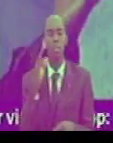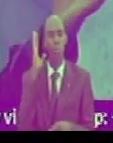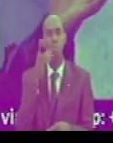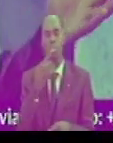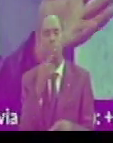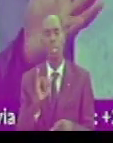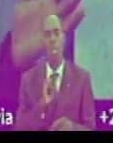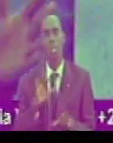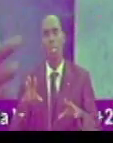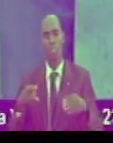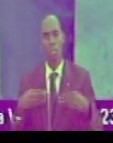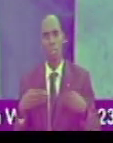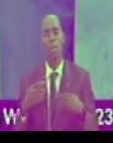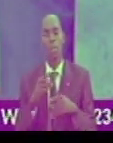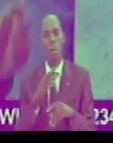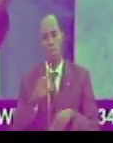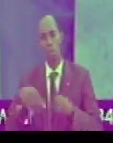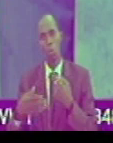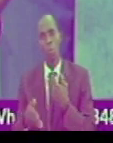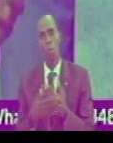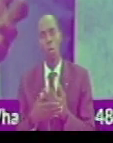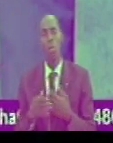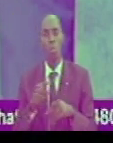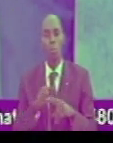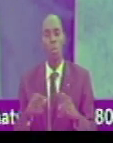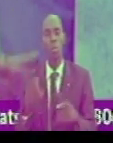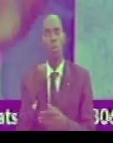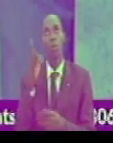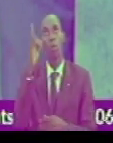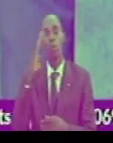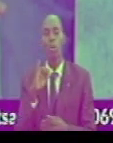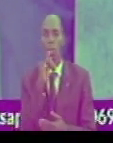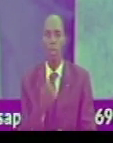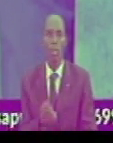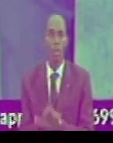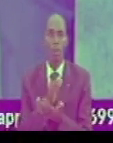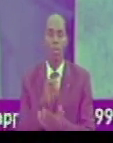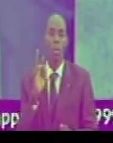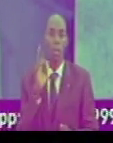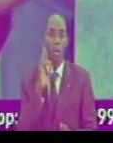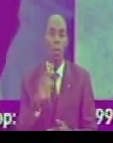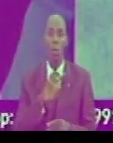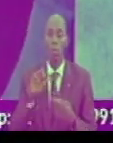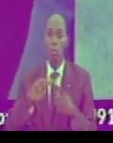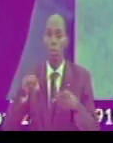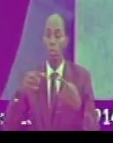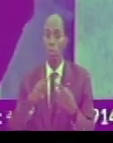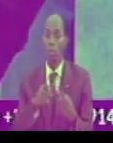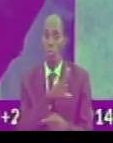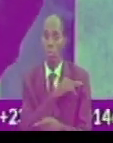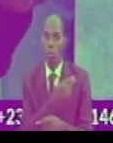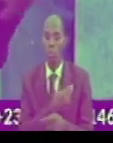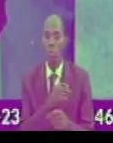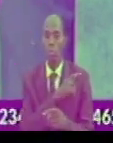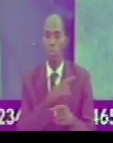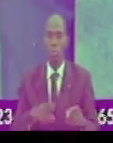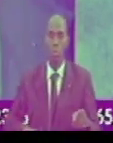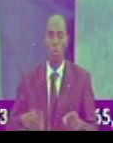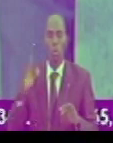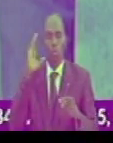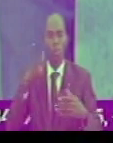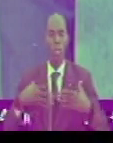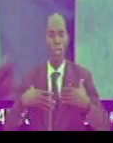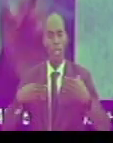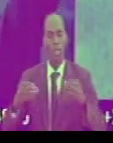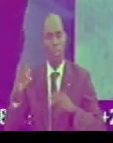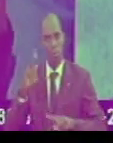I go to the hospitals, the Lord Almighty will heal them. And even when the Lord is healing them, I was still passing through that sickness, and I was telling God that,